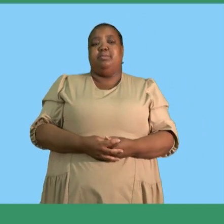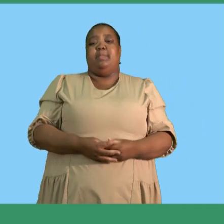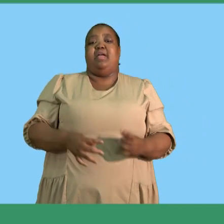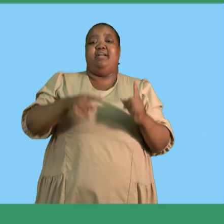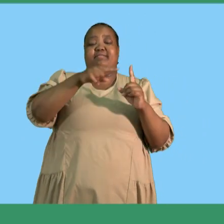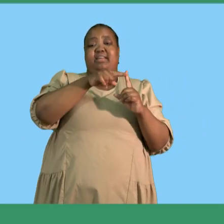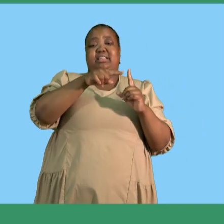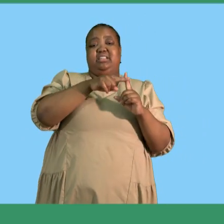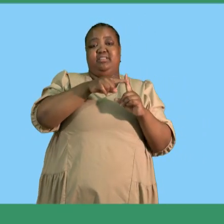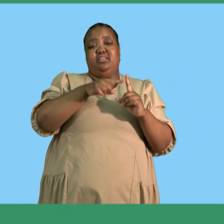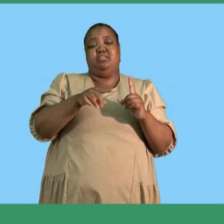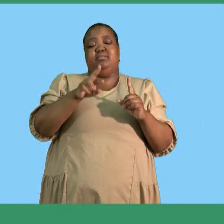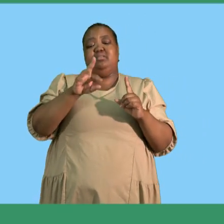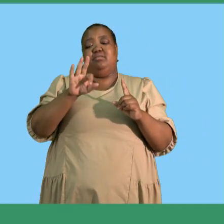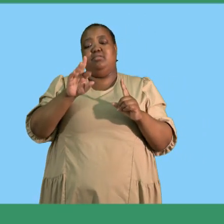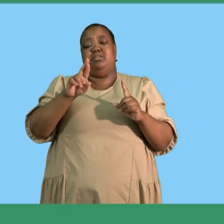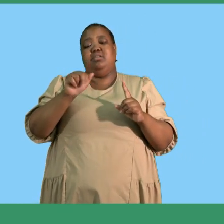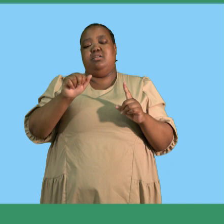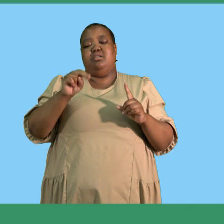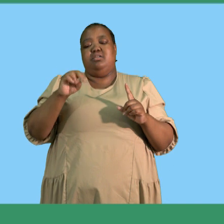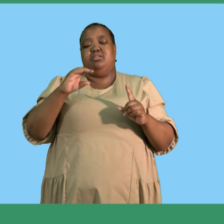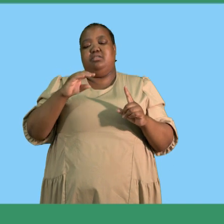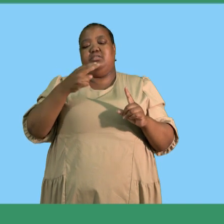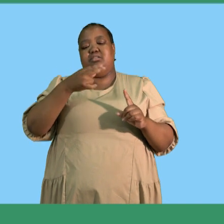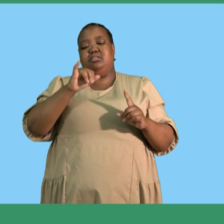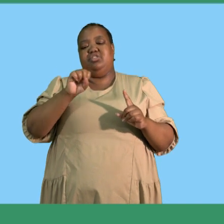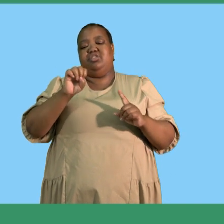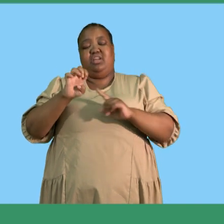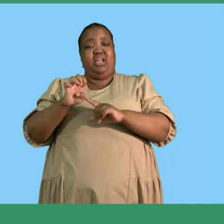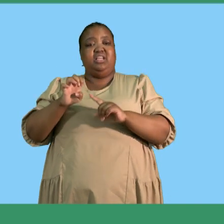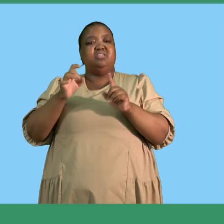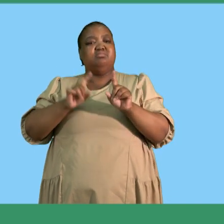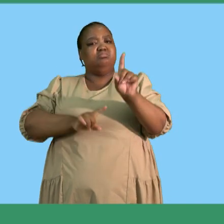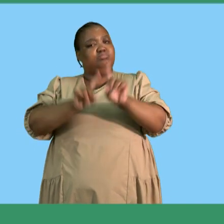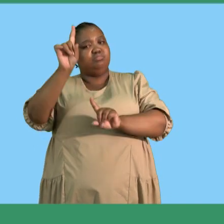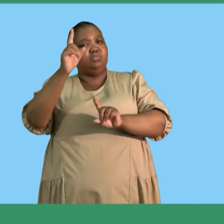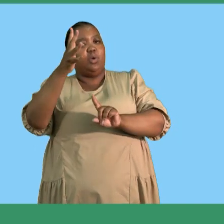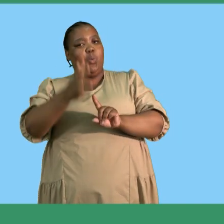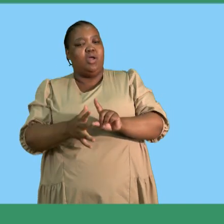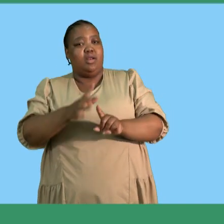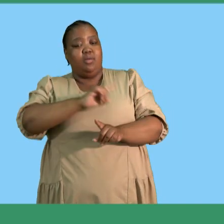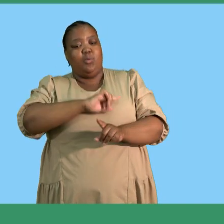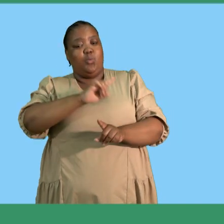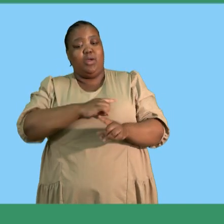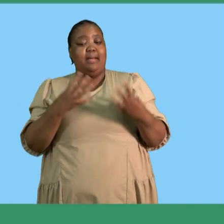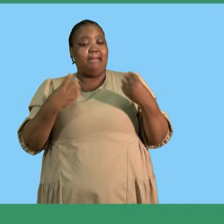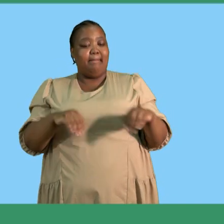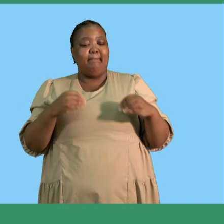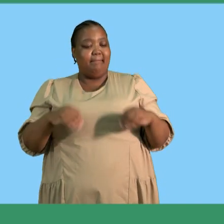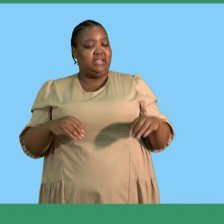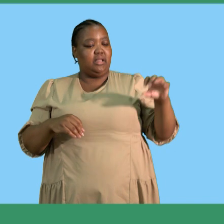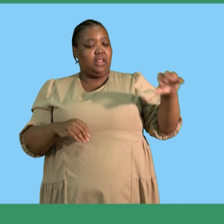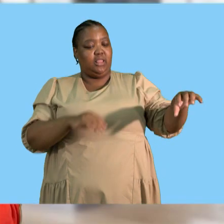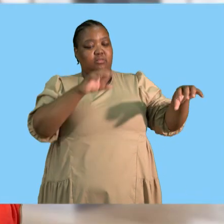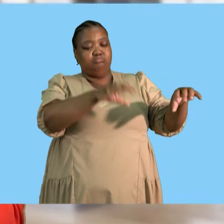the advantages of a franchise is that you are going to succeed because already you have seen the